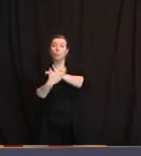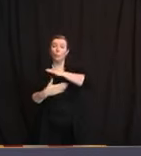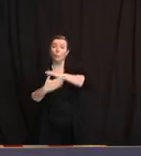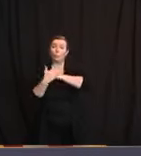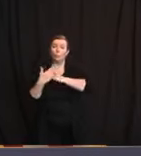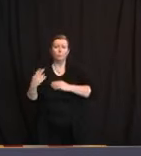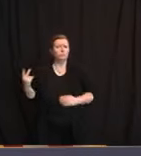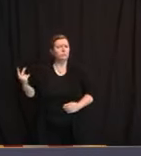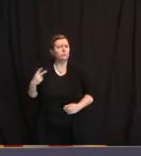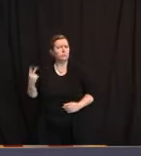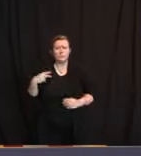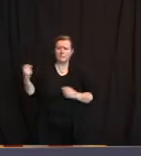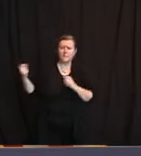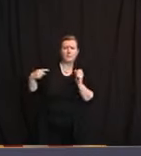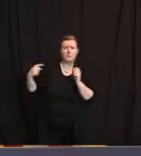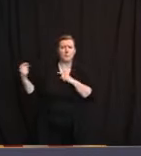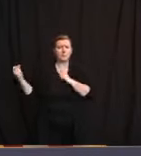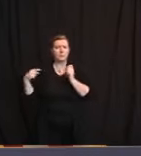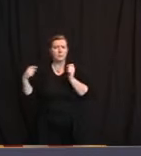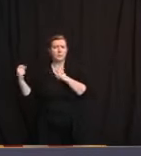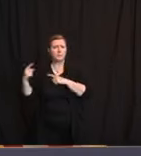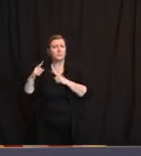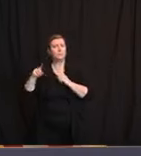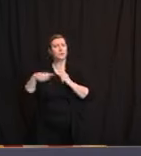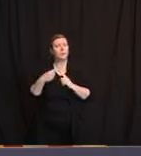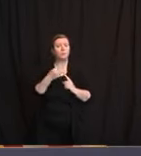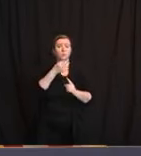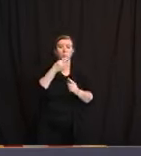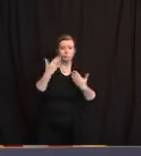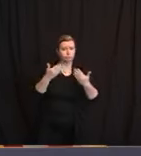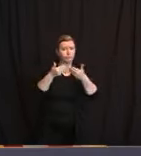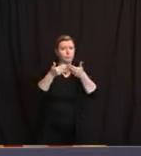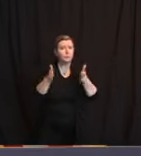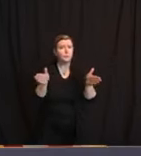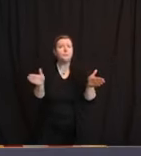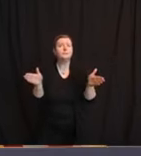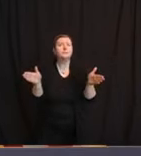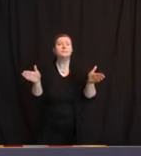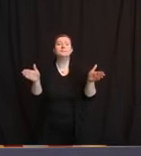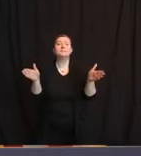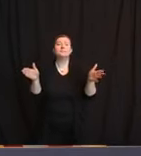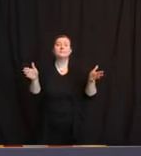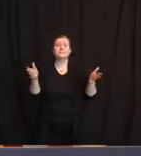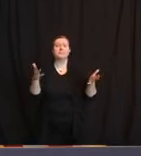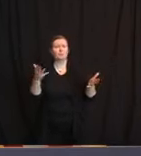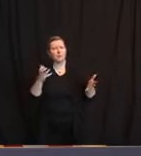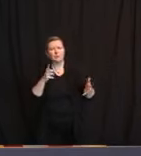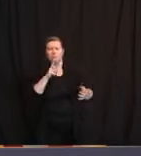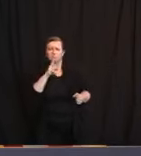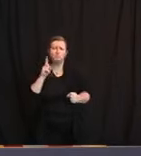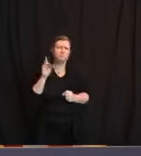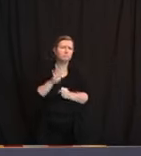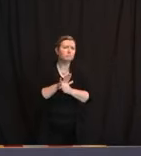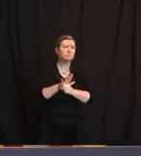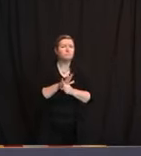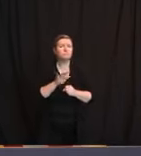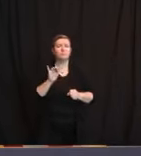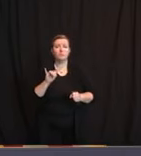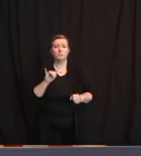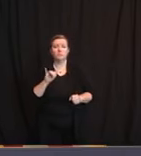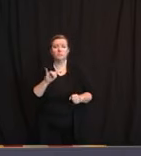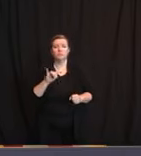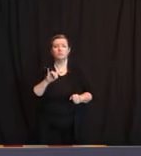exchanges about the big step we're taking today on our road back, and that is ensuring that the Jersey Shore can be open to